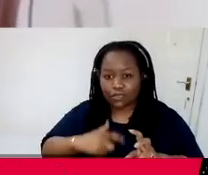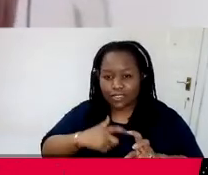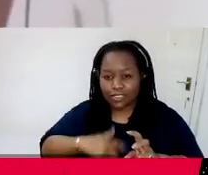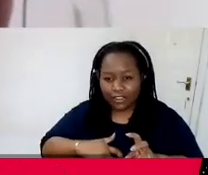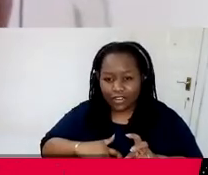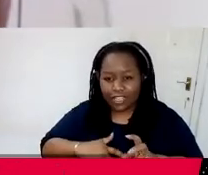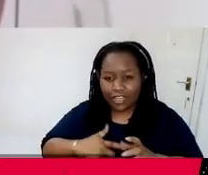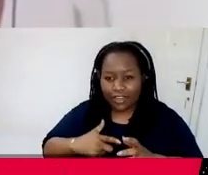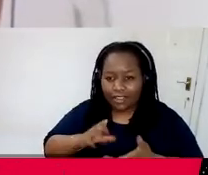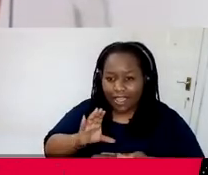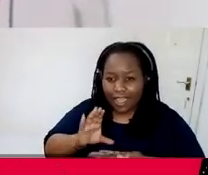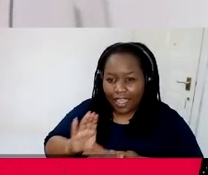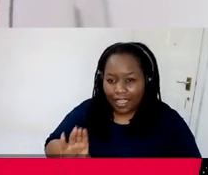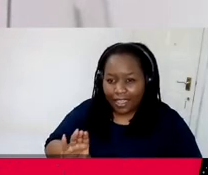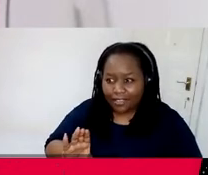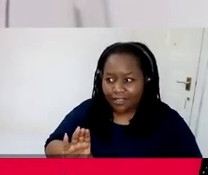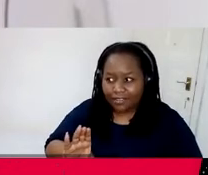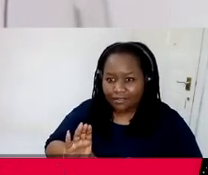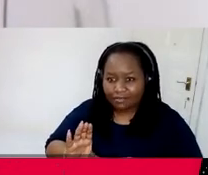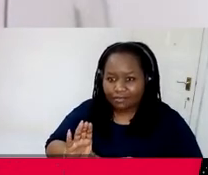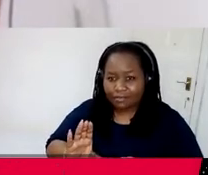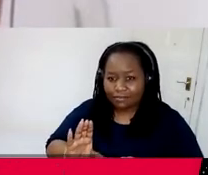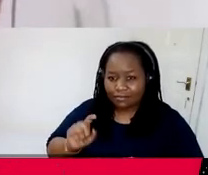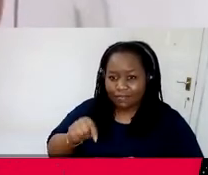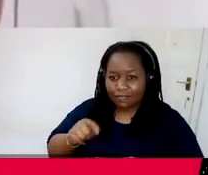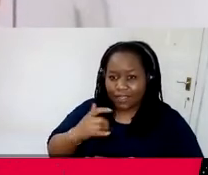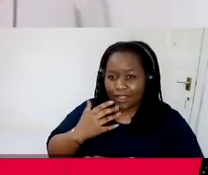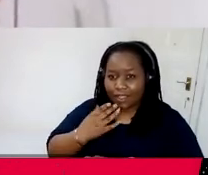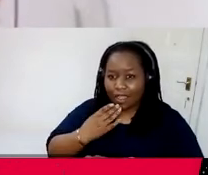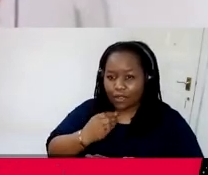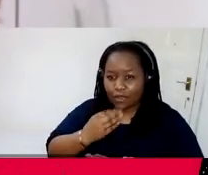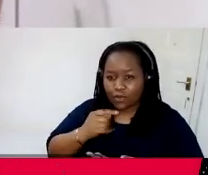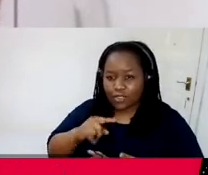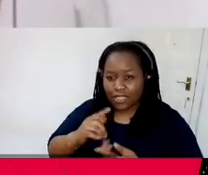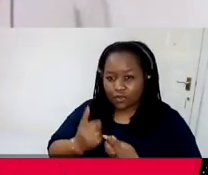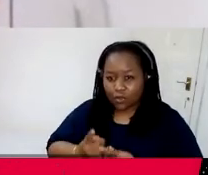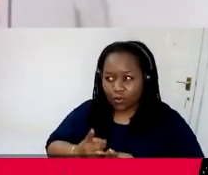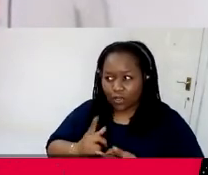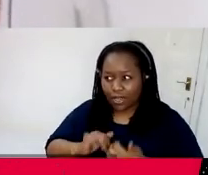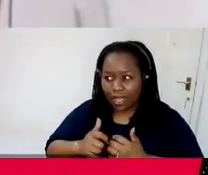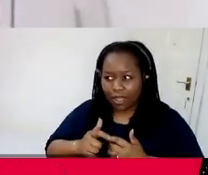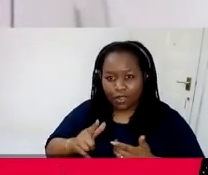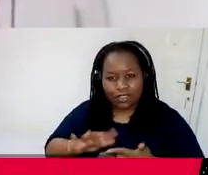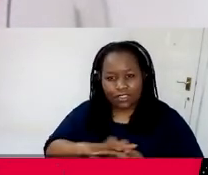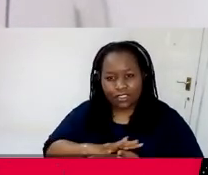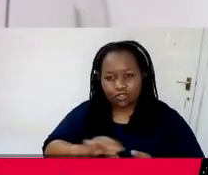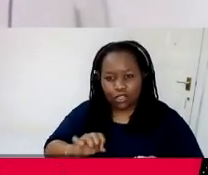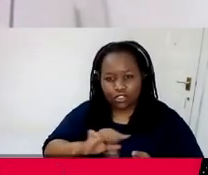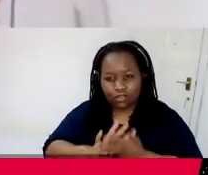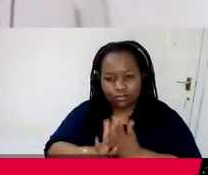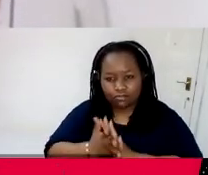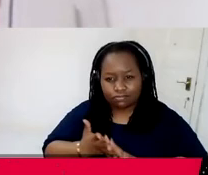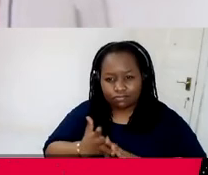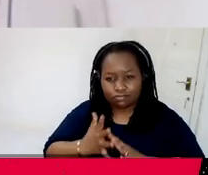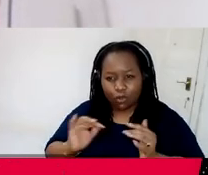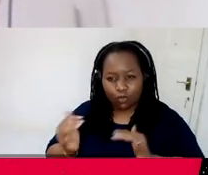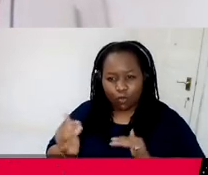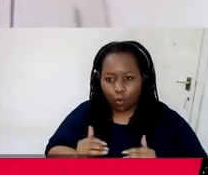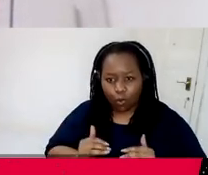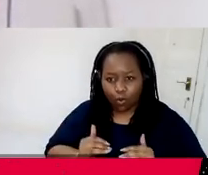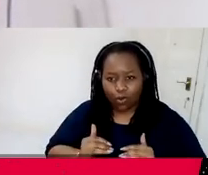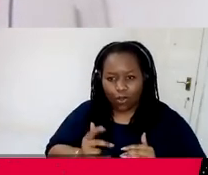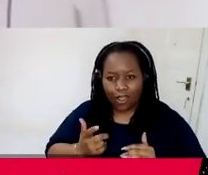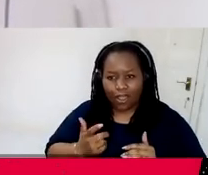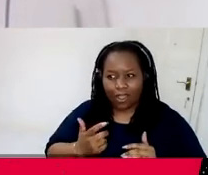complemented by the reconstruction that is facilitated through humanitarian and development aid. And one